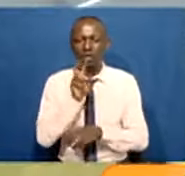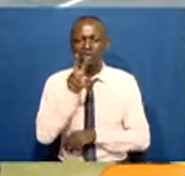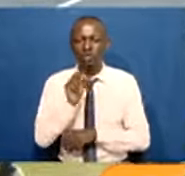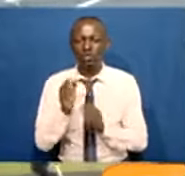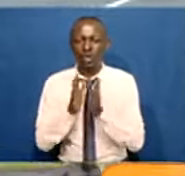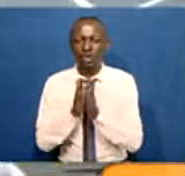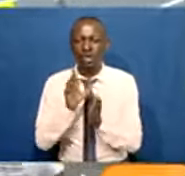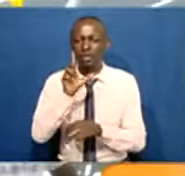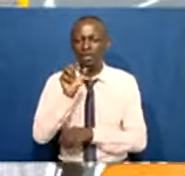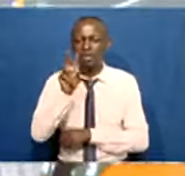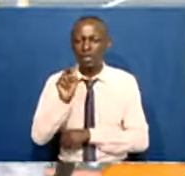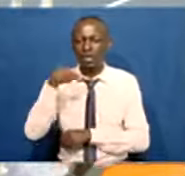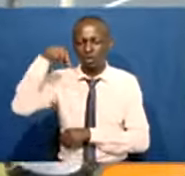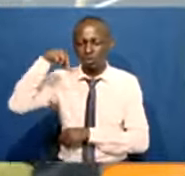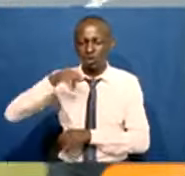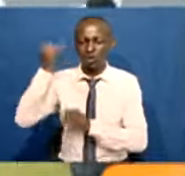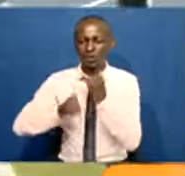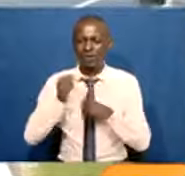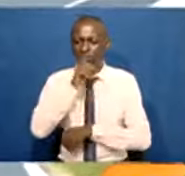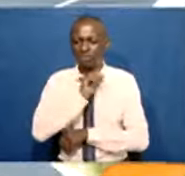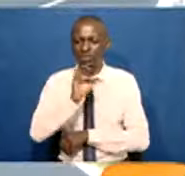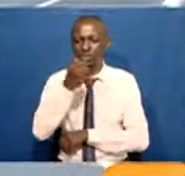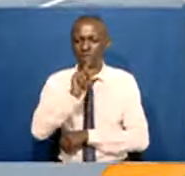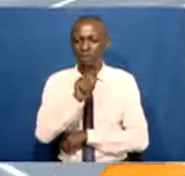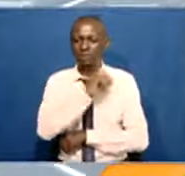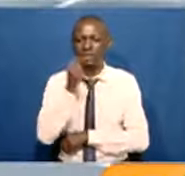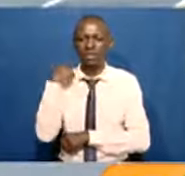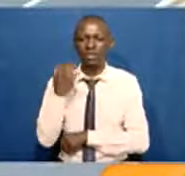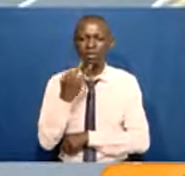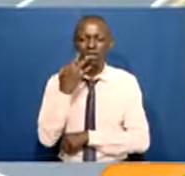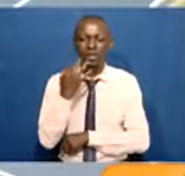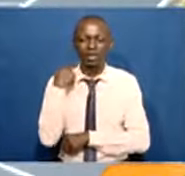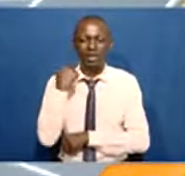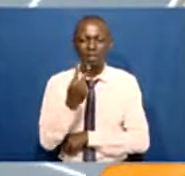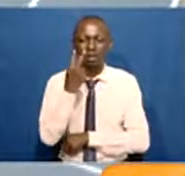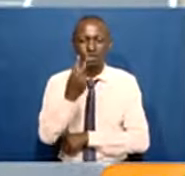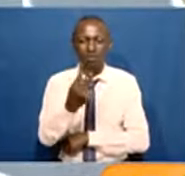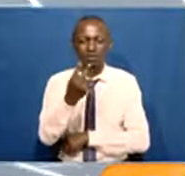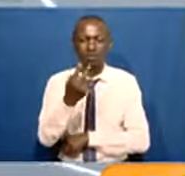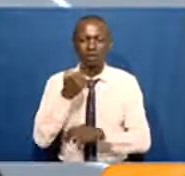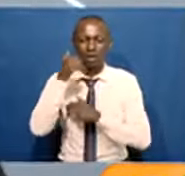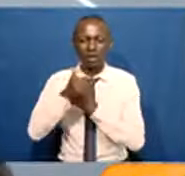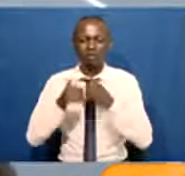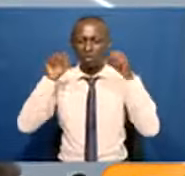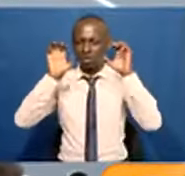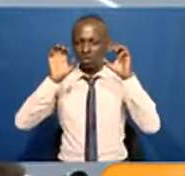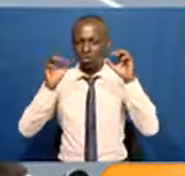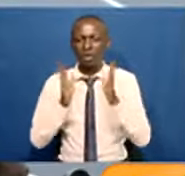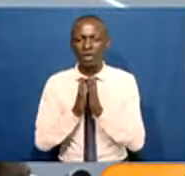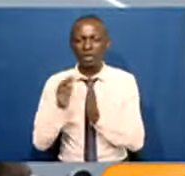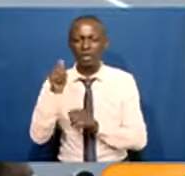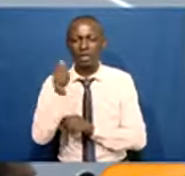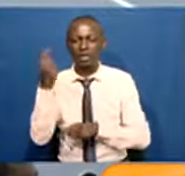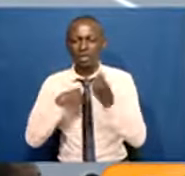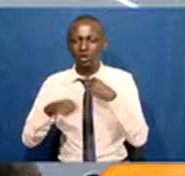for the finals. Chebet finished second in her heat behind Ethiopia's Tsige Duguma, while Odira won her heat ahead of Genale Asta